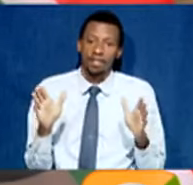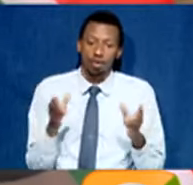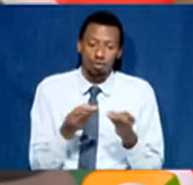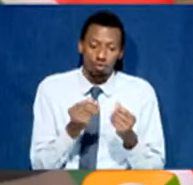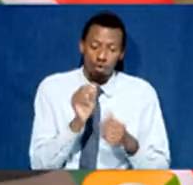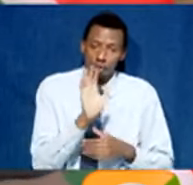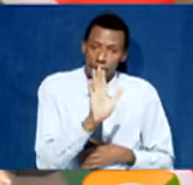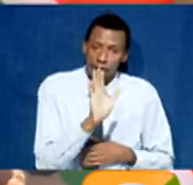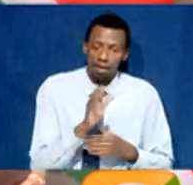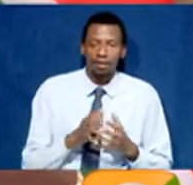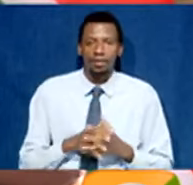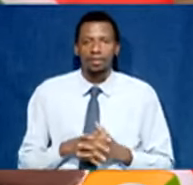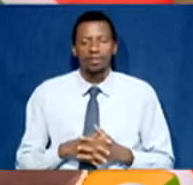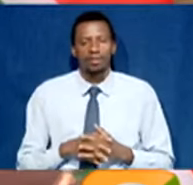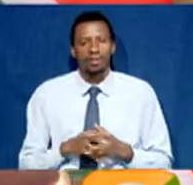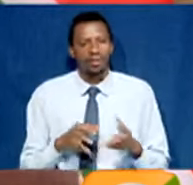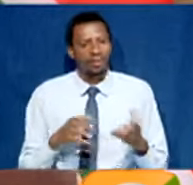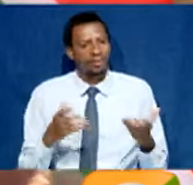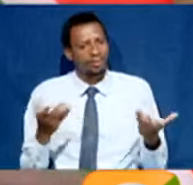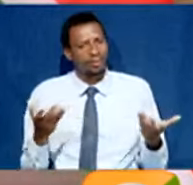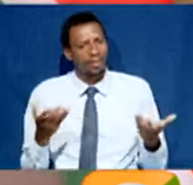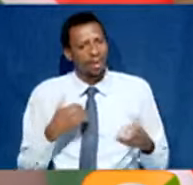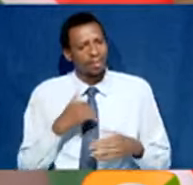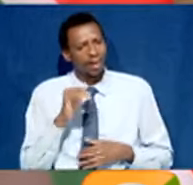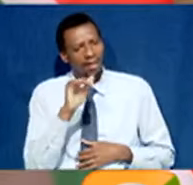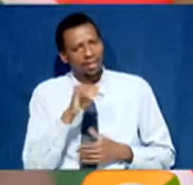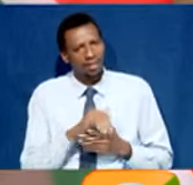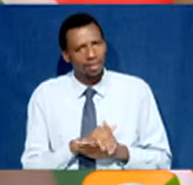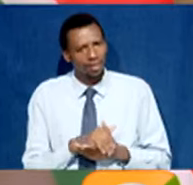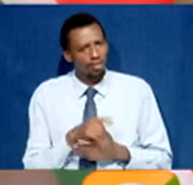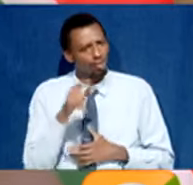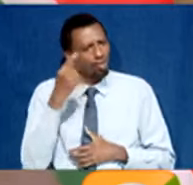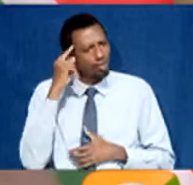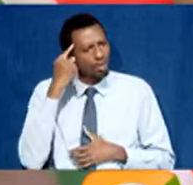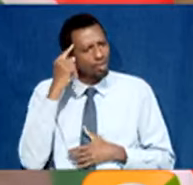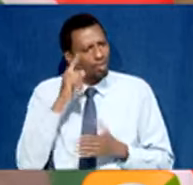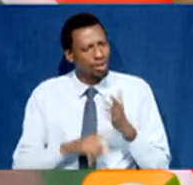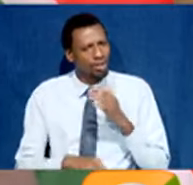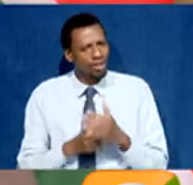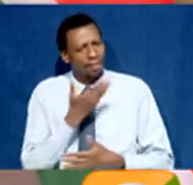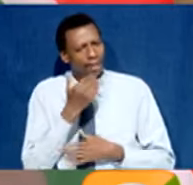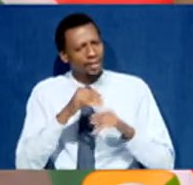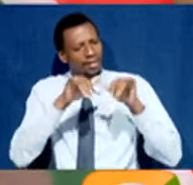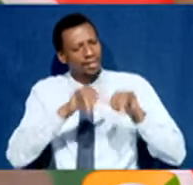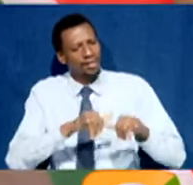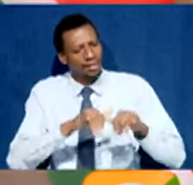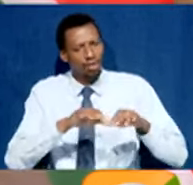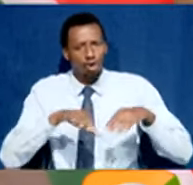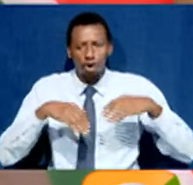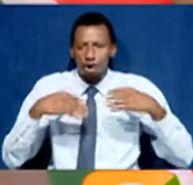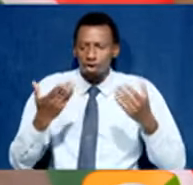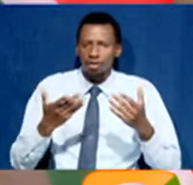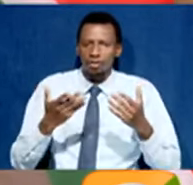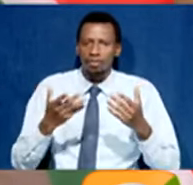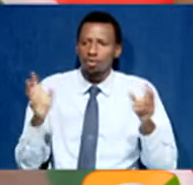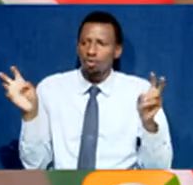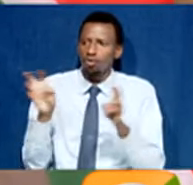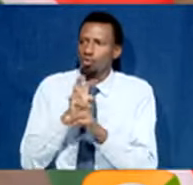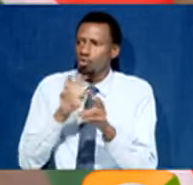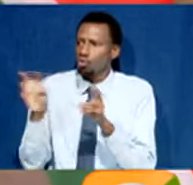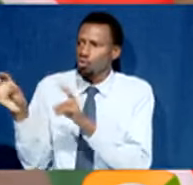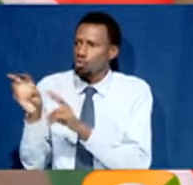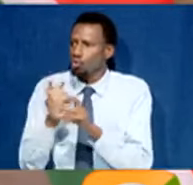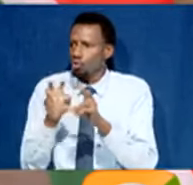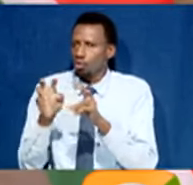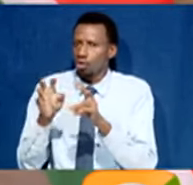out. So would you rather I sit here, or I look for the bilateral agreements that will give Kenyans an